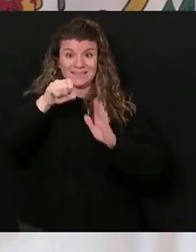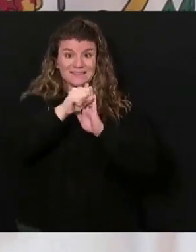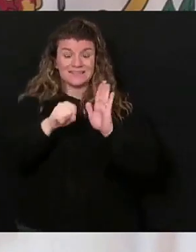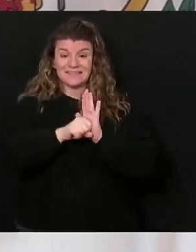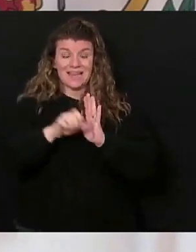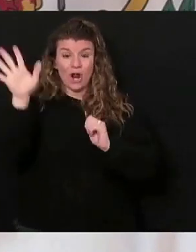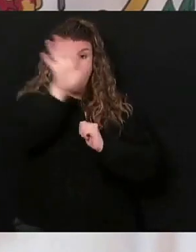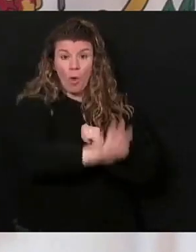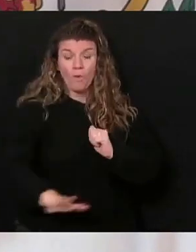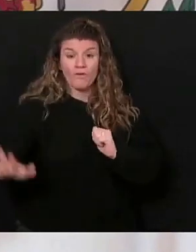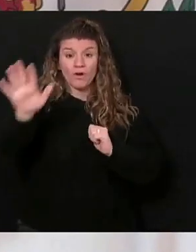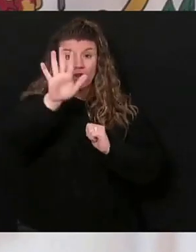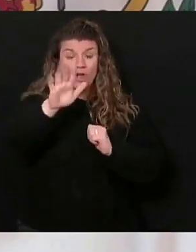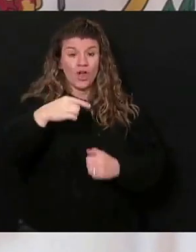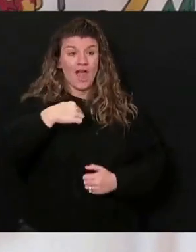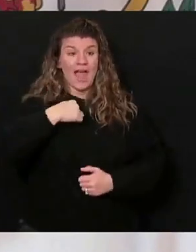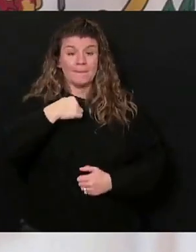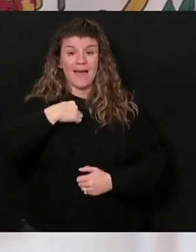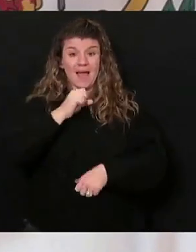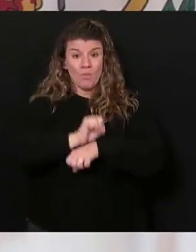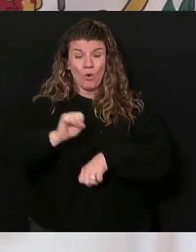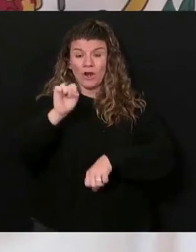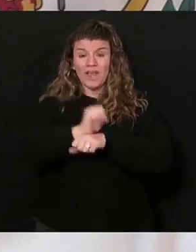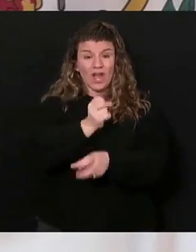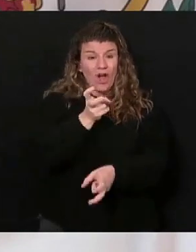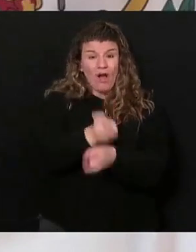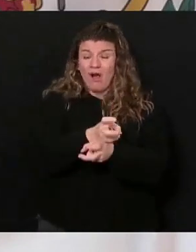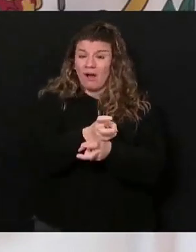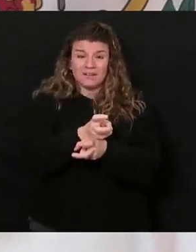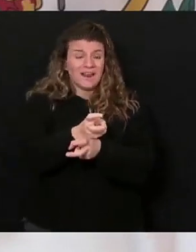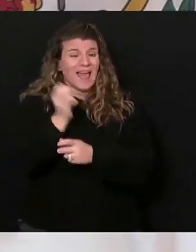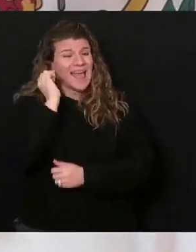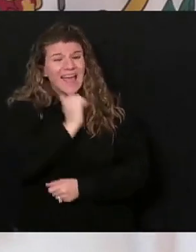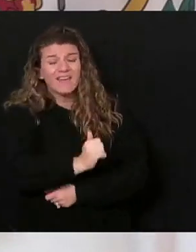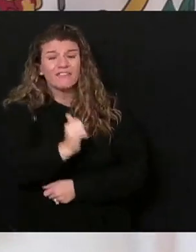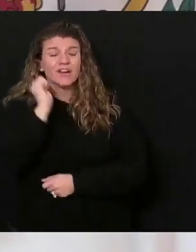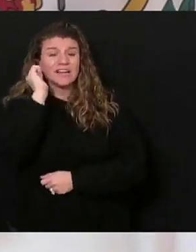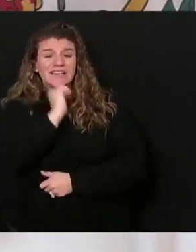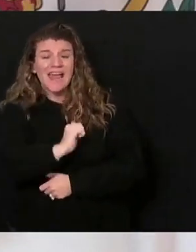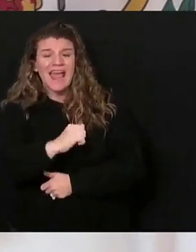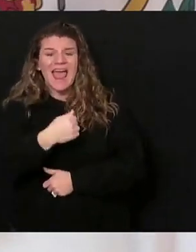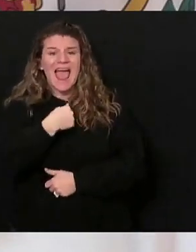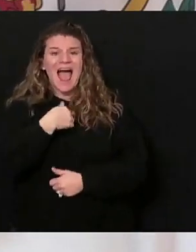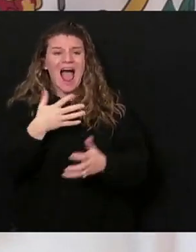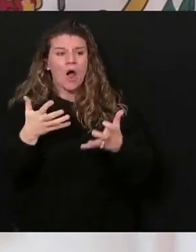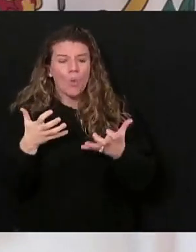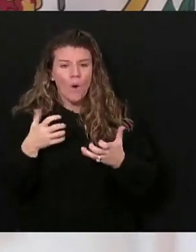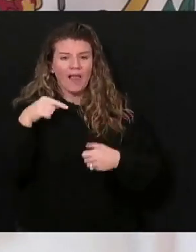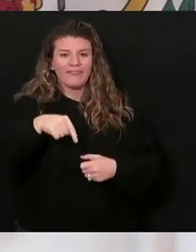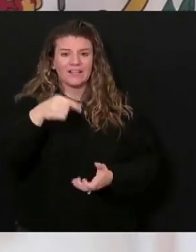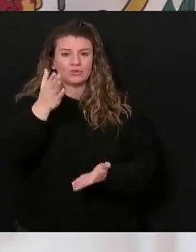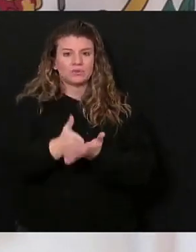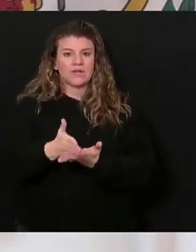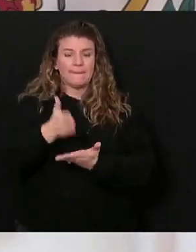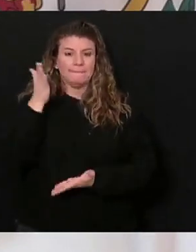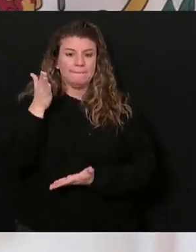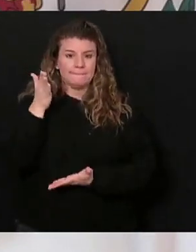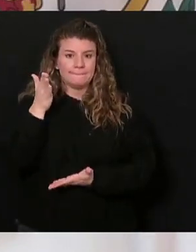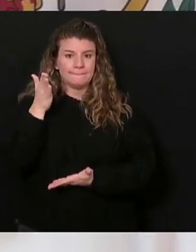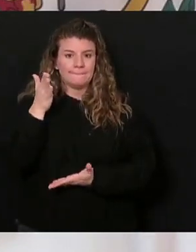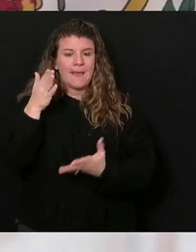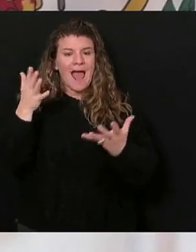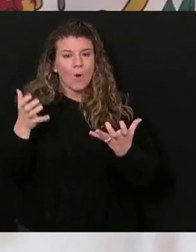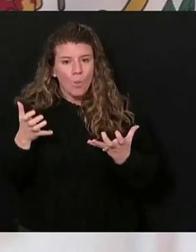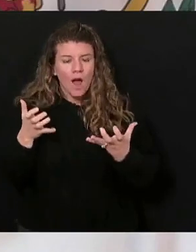And I'm trying with all in me every single day to make it go away, to make it do